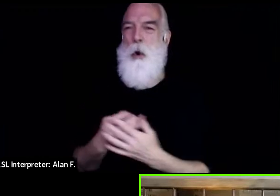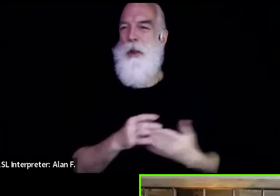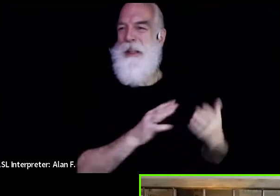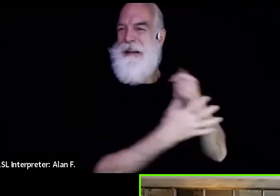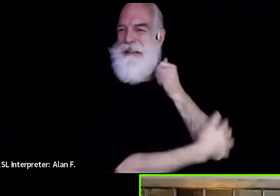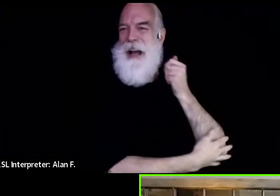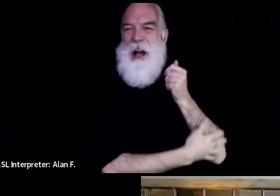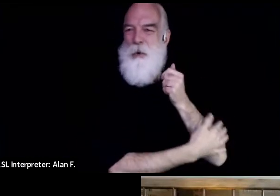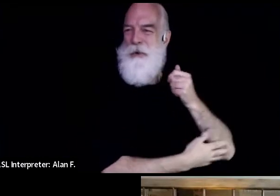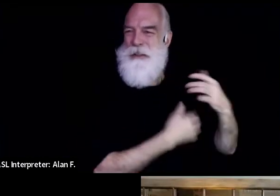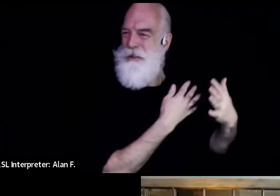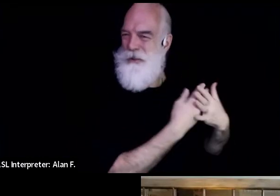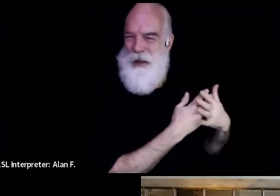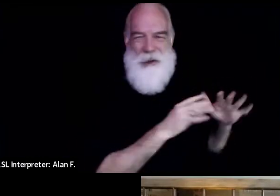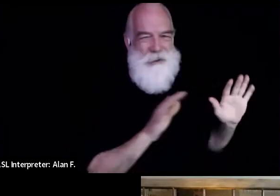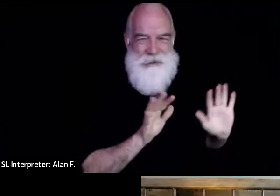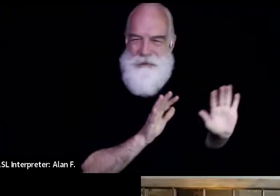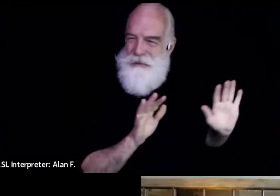well.